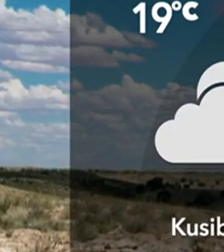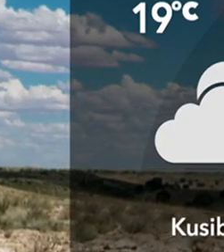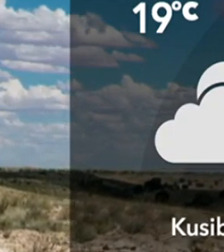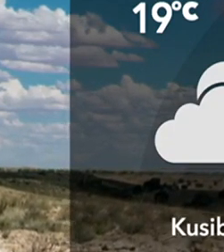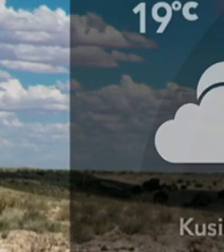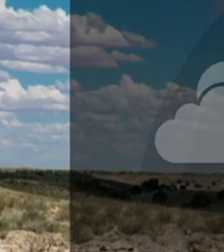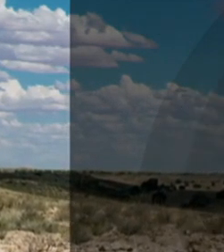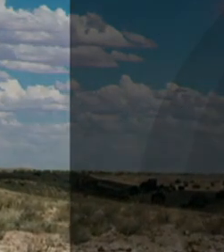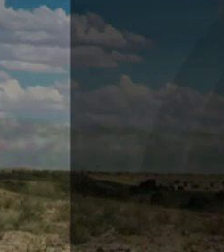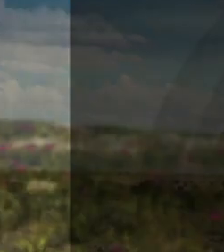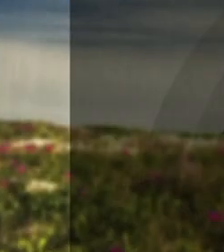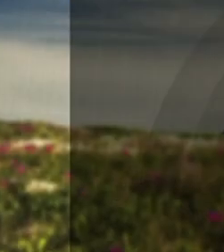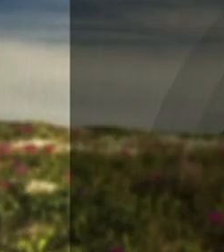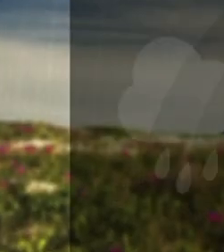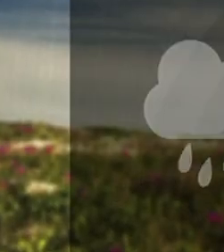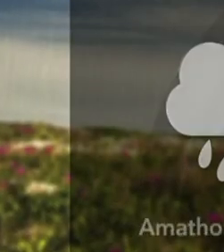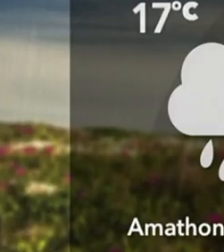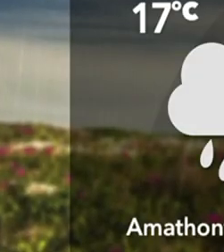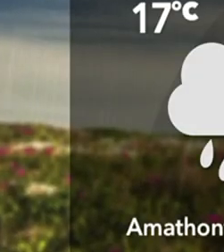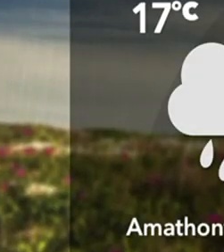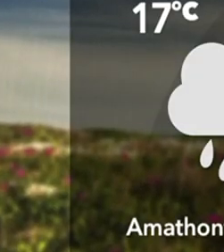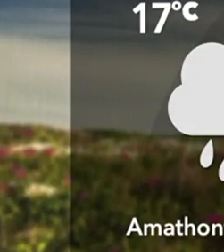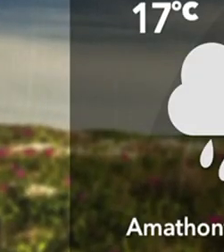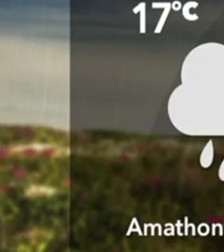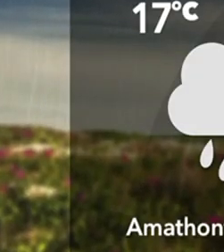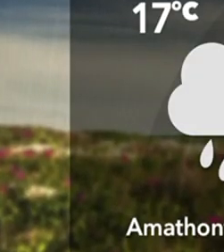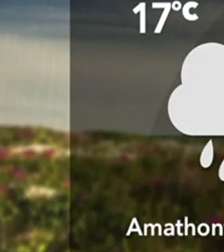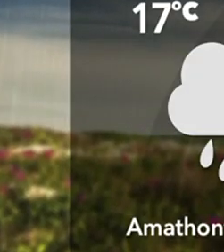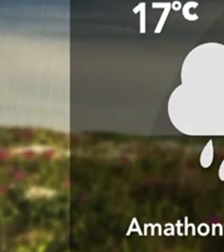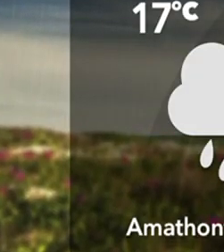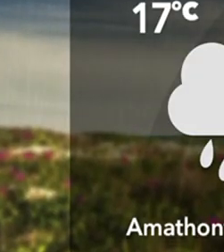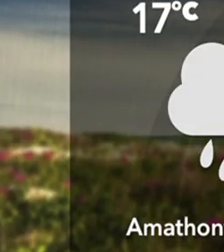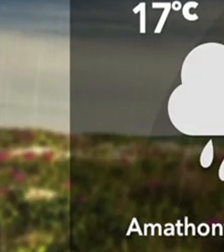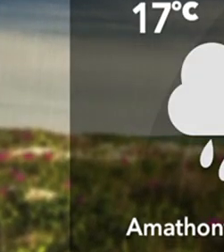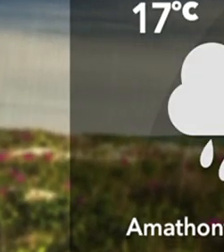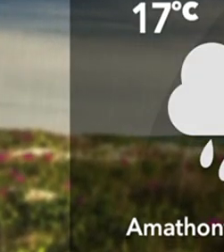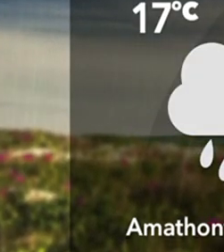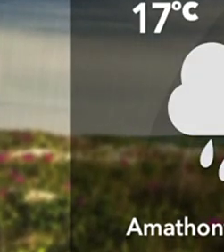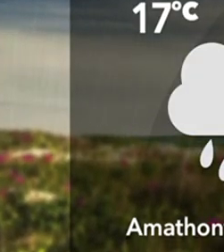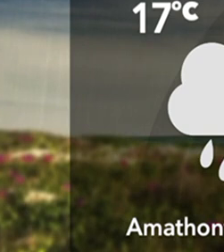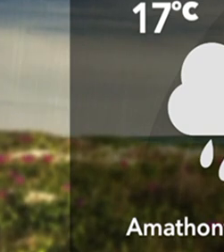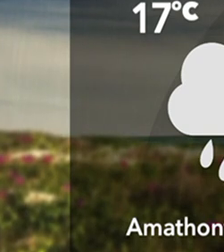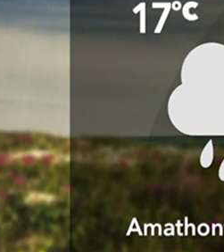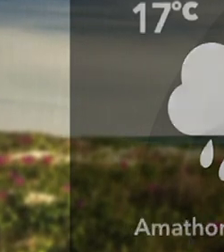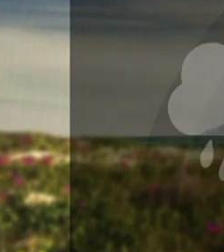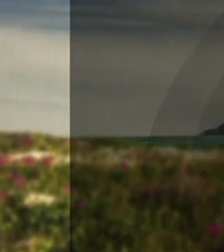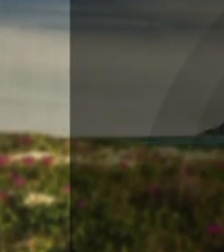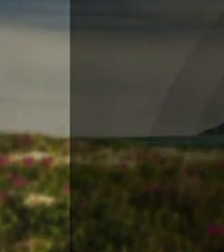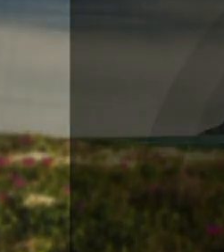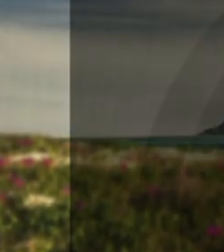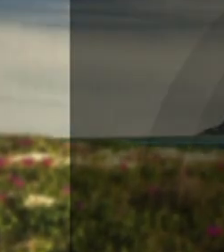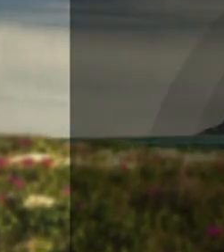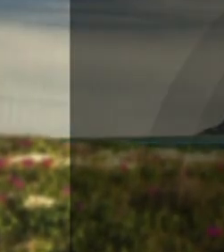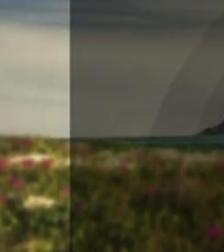degrees osibekele mpela phaya emini yangomso. Nalo ke iphondo siqose lihlangalo phaya eWestern Cape eKapa lodumo ngeshumi nje nesithoba